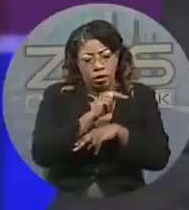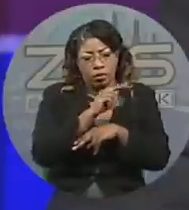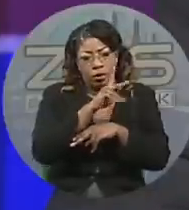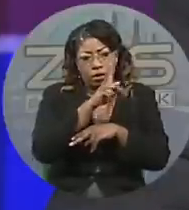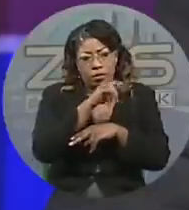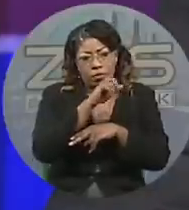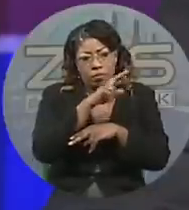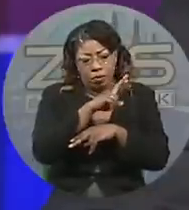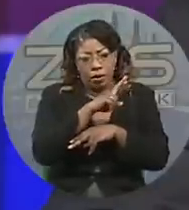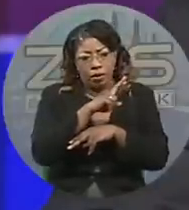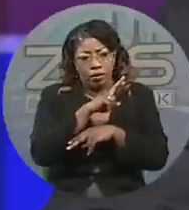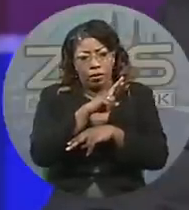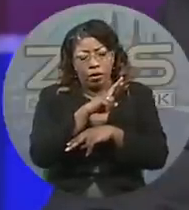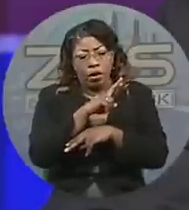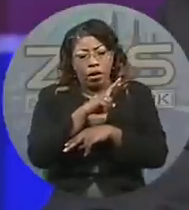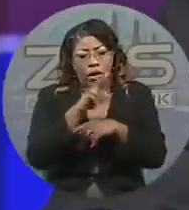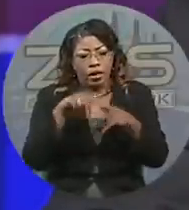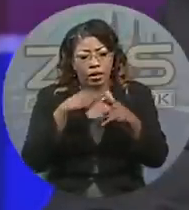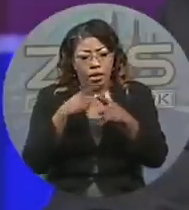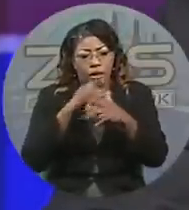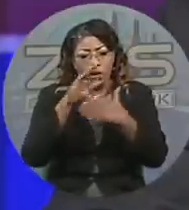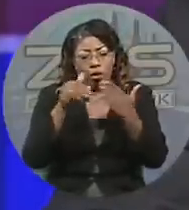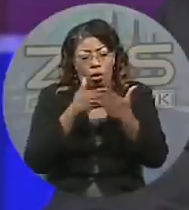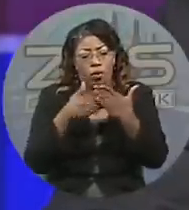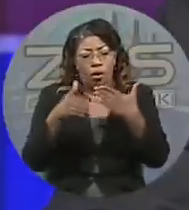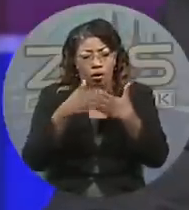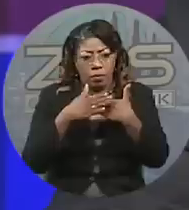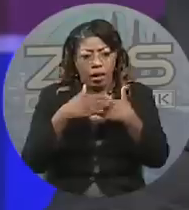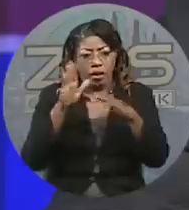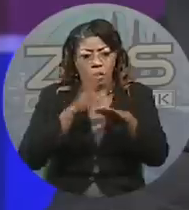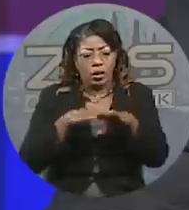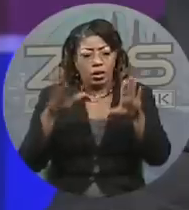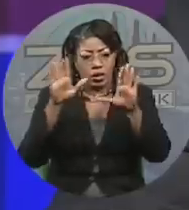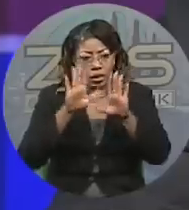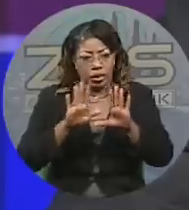on Sunday. BEC's executive chairman, Leslie Miller.